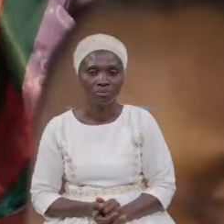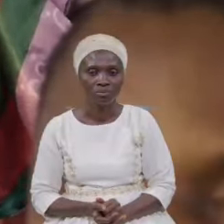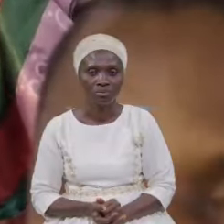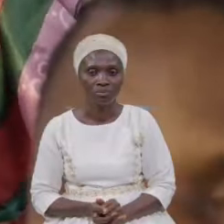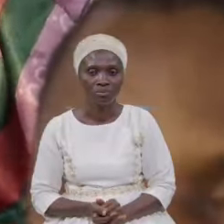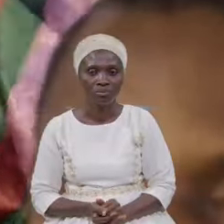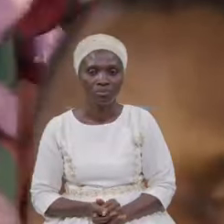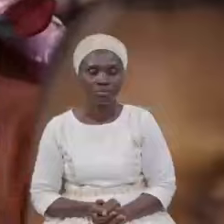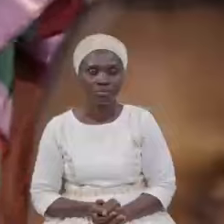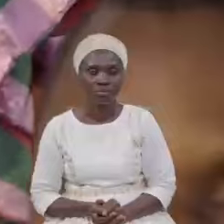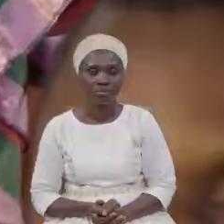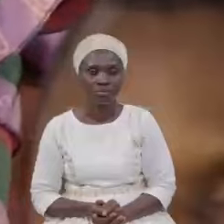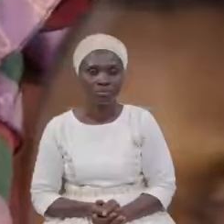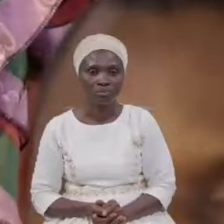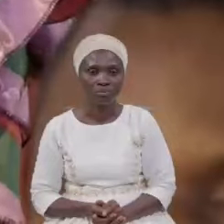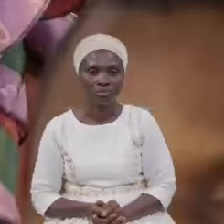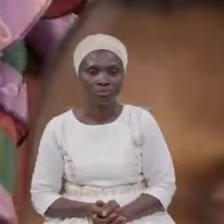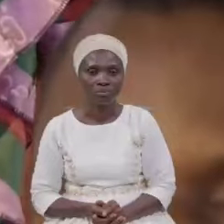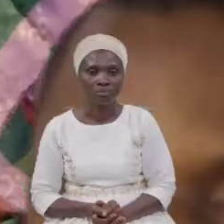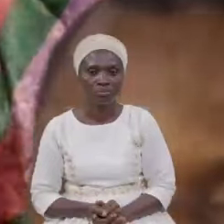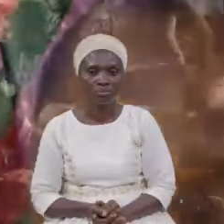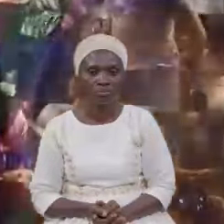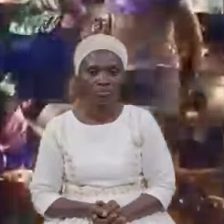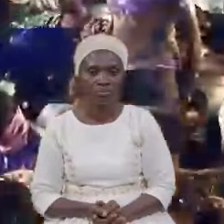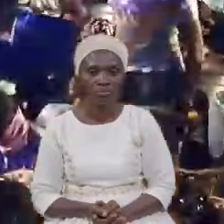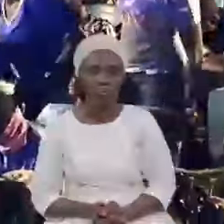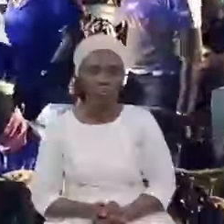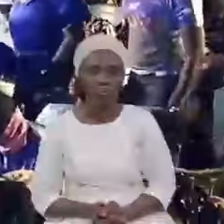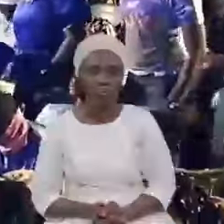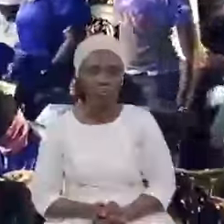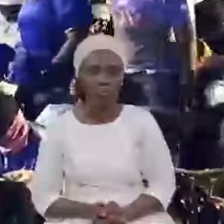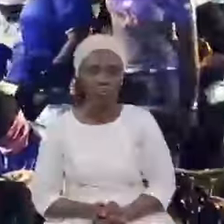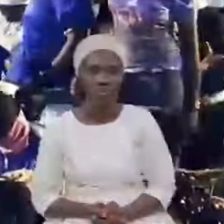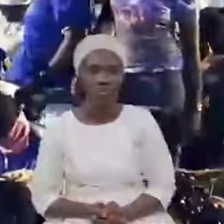The man of God is ready and coming back to pray for us.